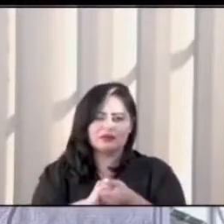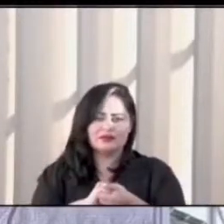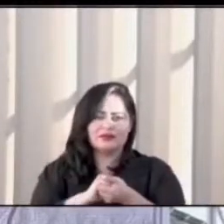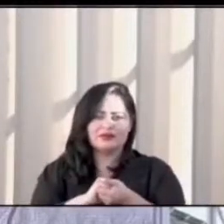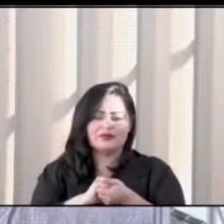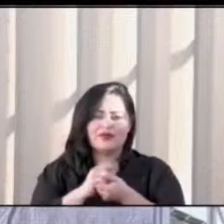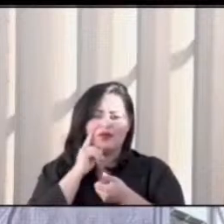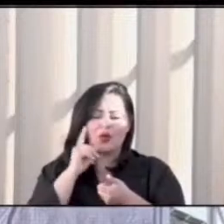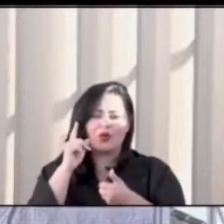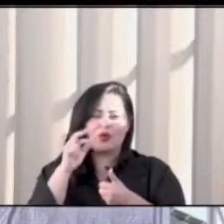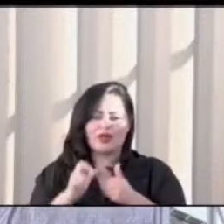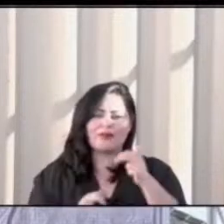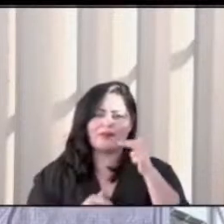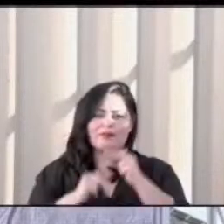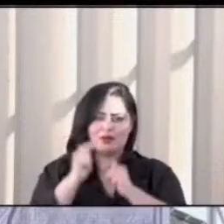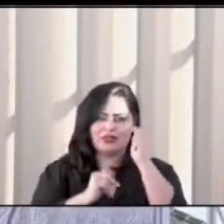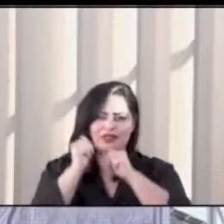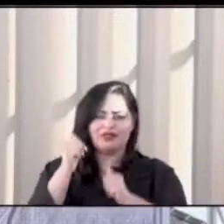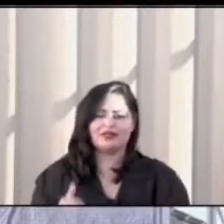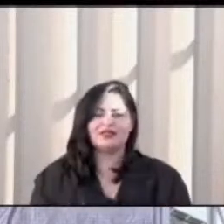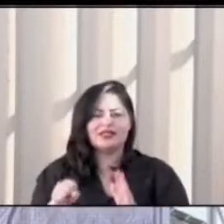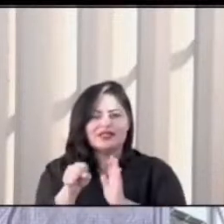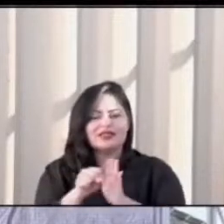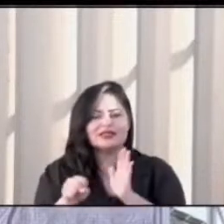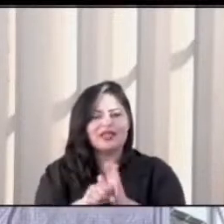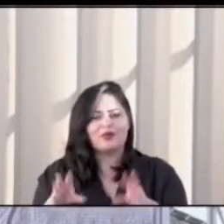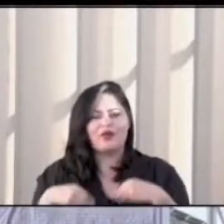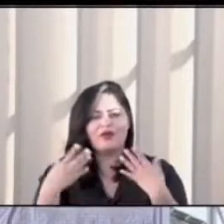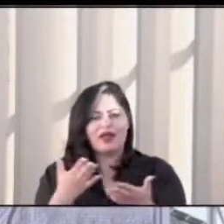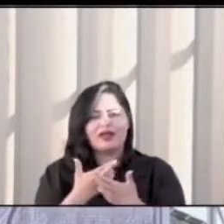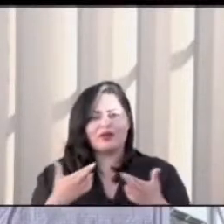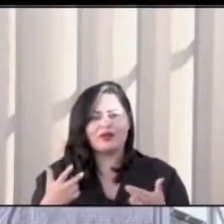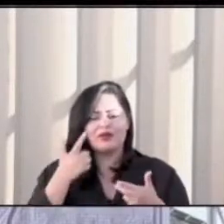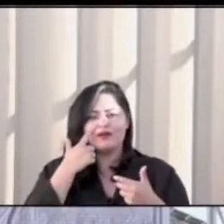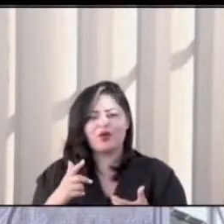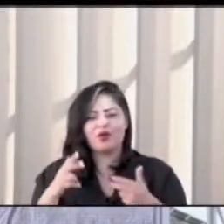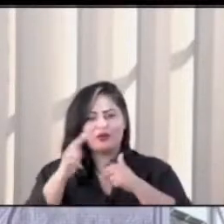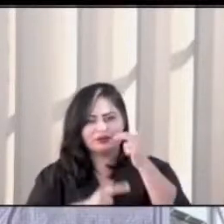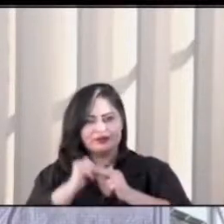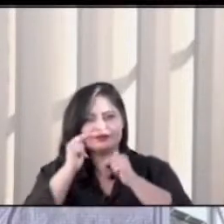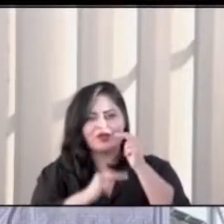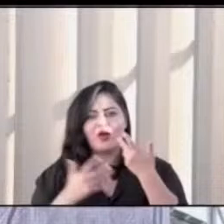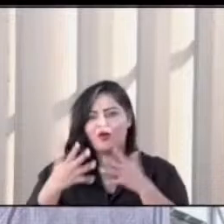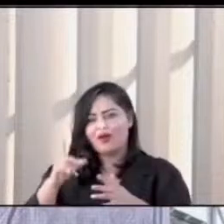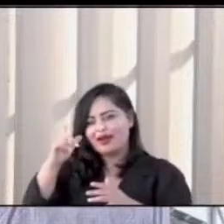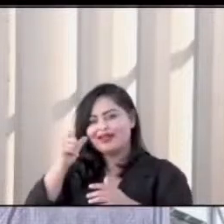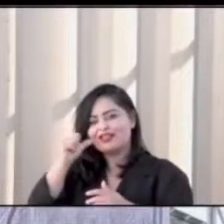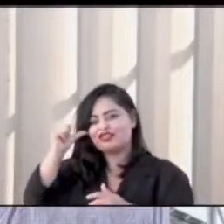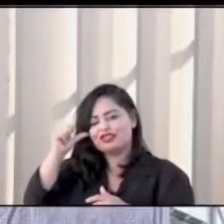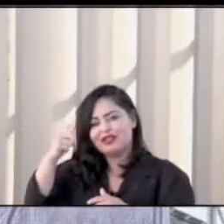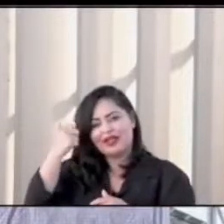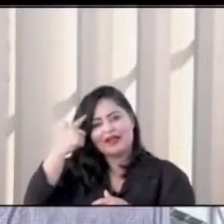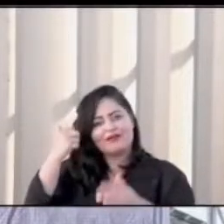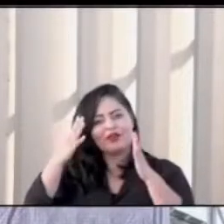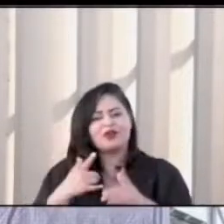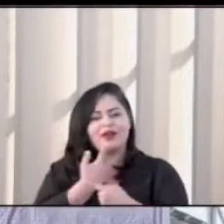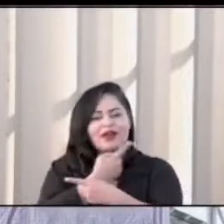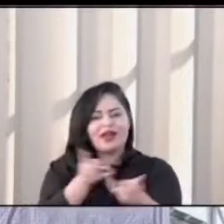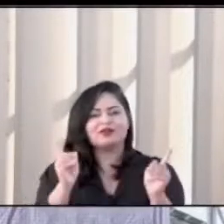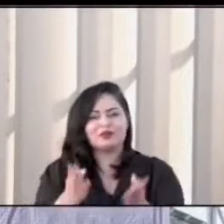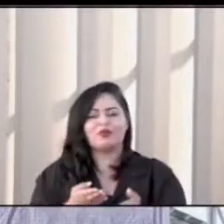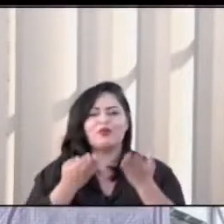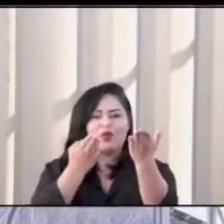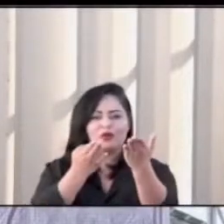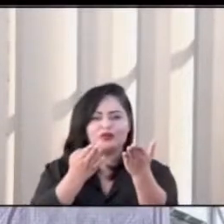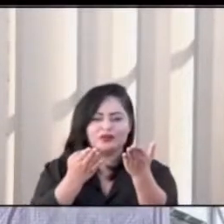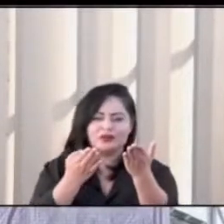that rebuild. The state is working to provide resources for LA's recovery. You saw the governor yesterday announce a proposal that we're going to